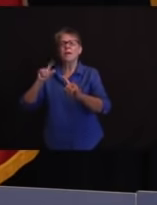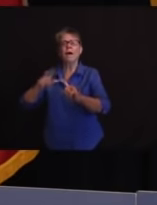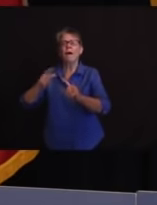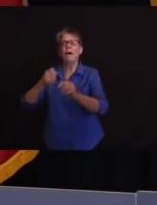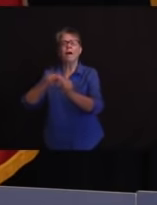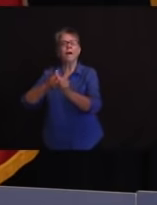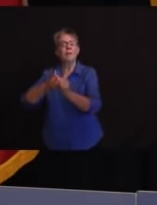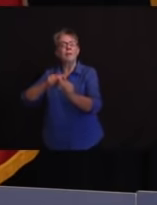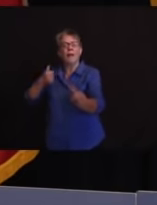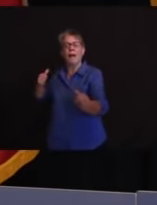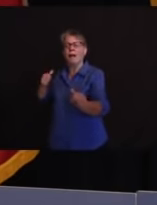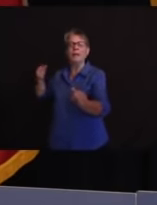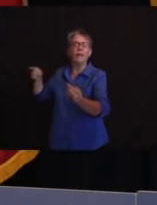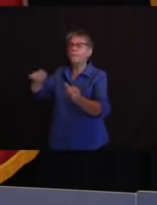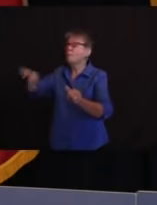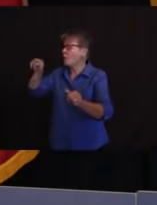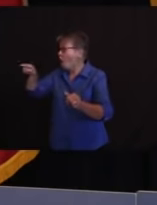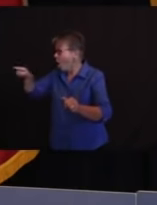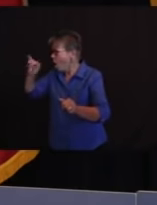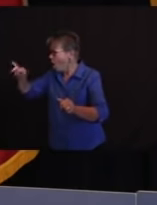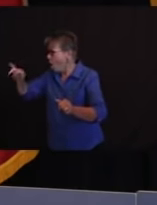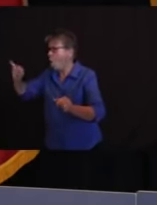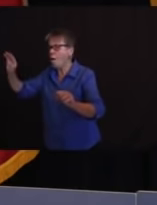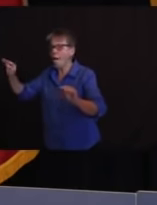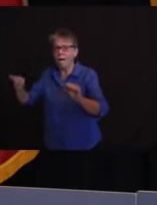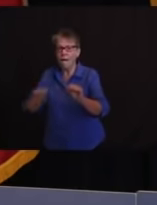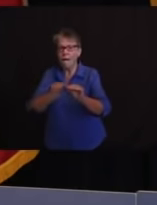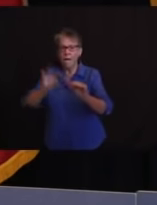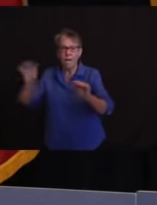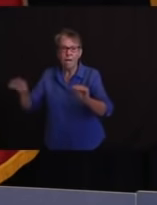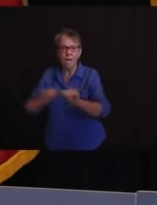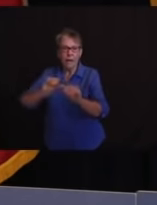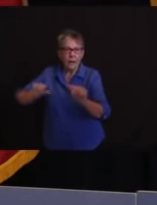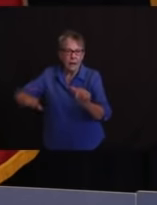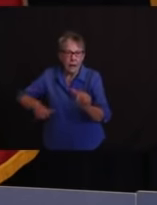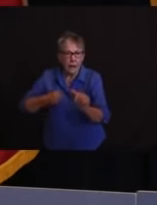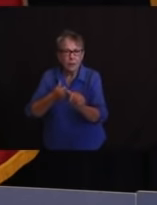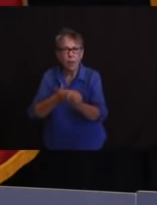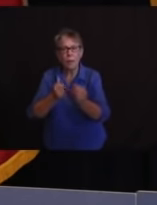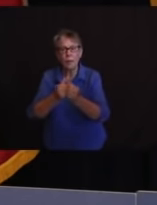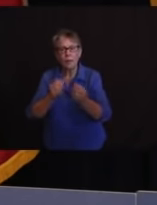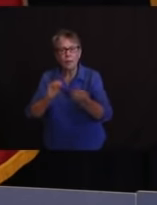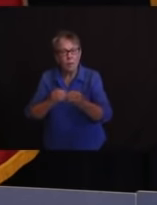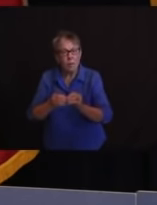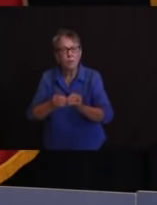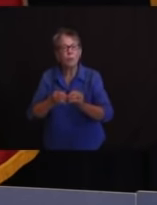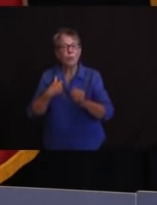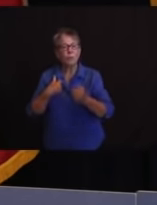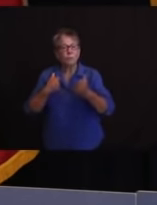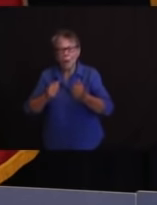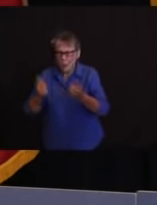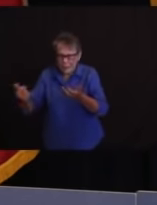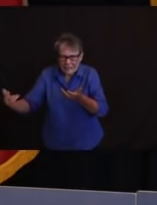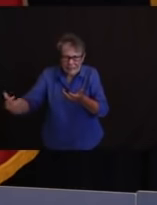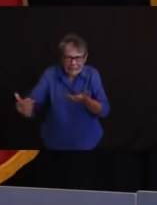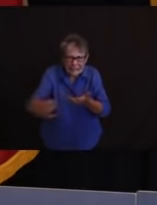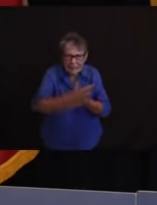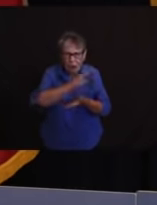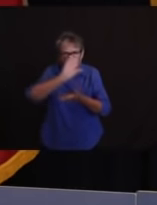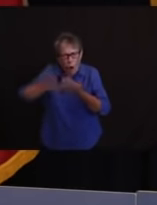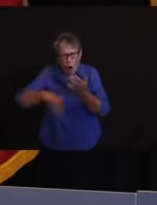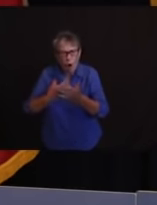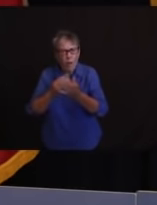how hard New Jersey has worked to try to get the data as quickly and as accurately as possible. And I know how difficult that is, even in the best